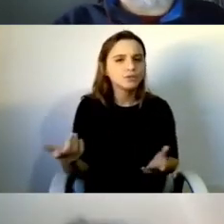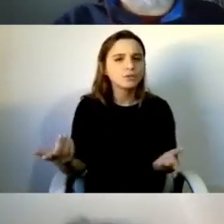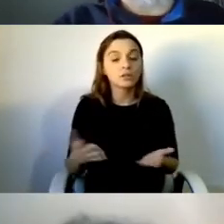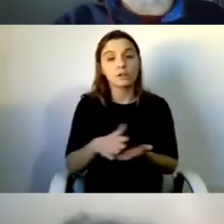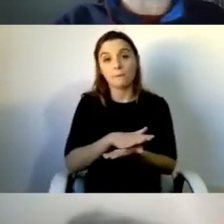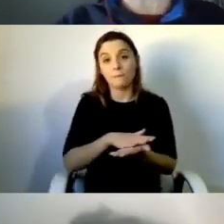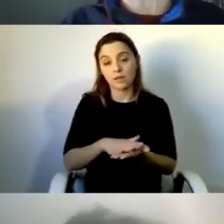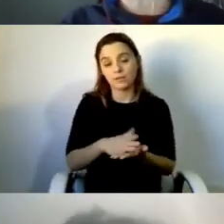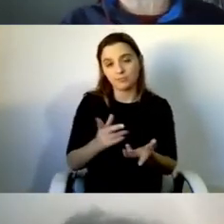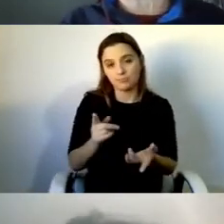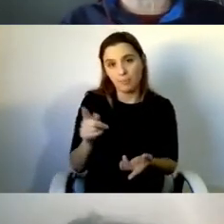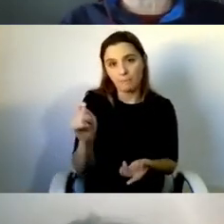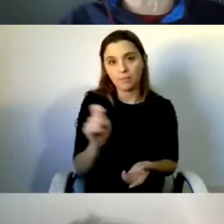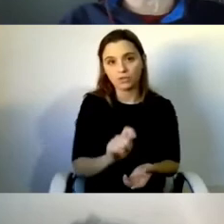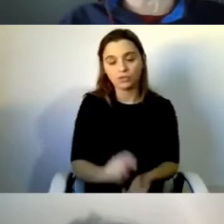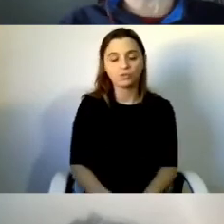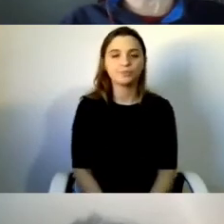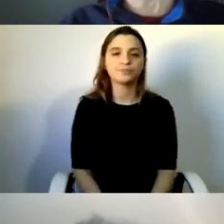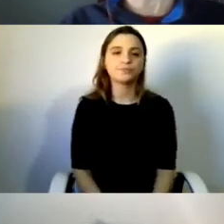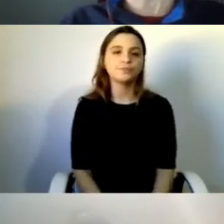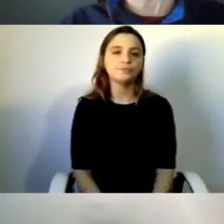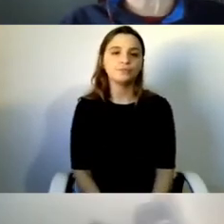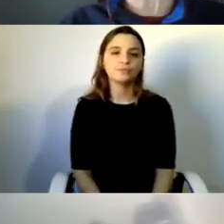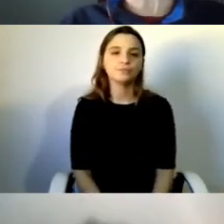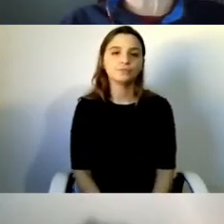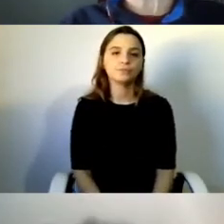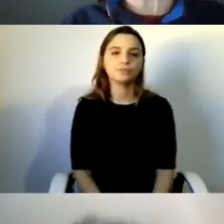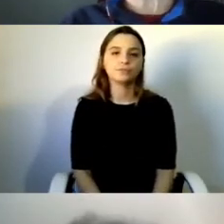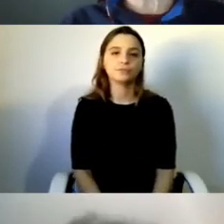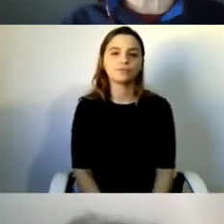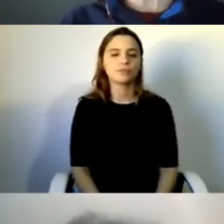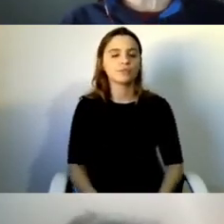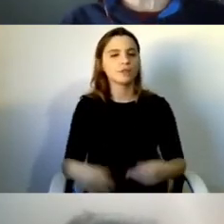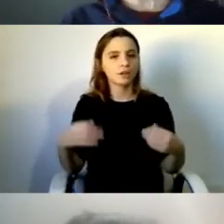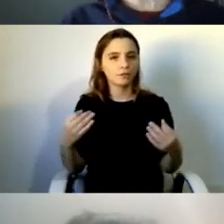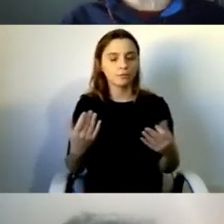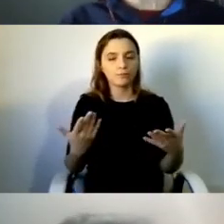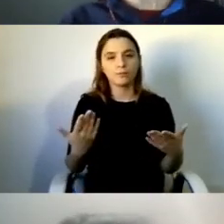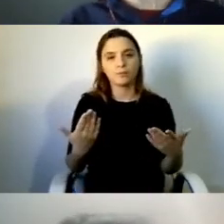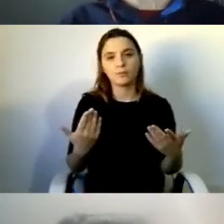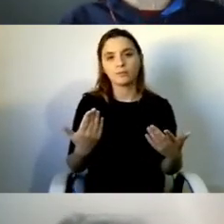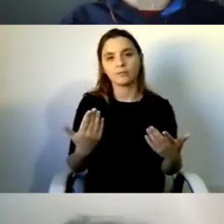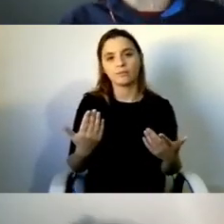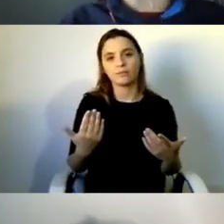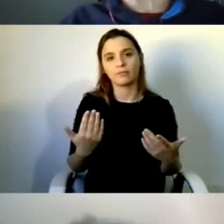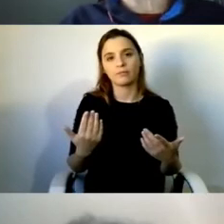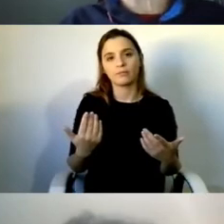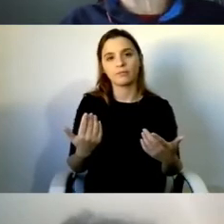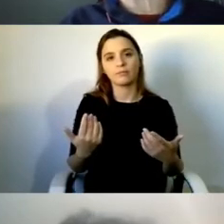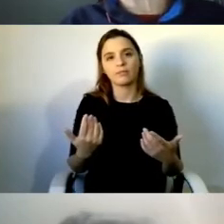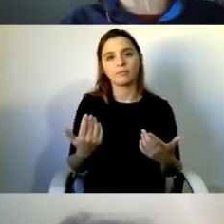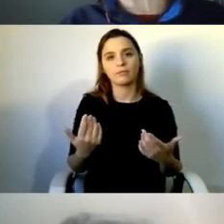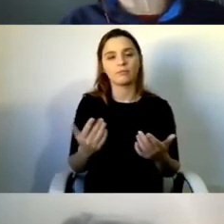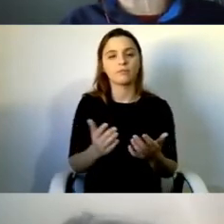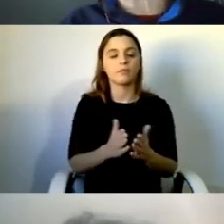There was a limitation of using relatives as personal assistants for no